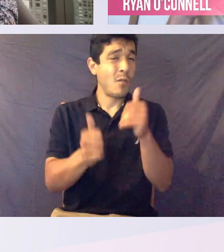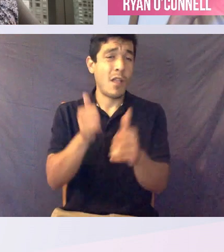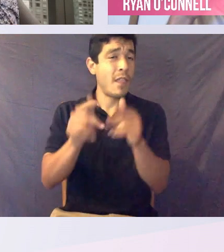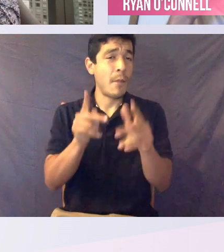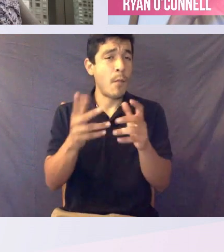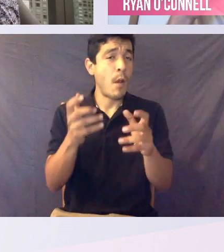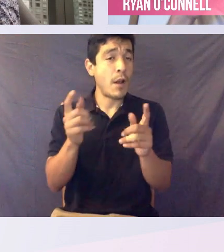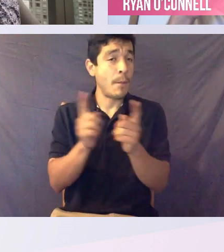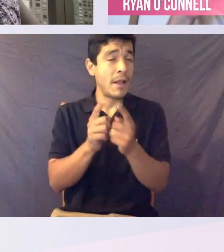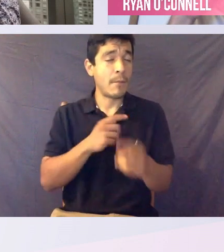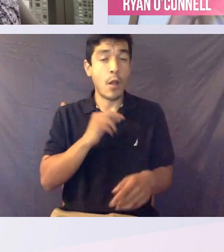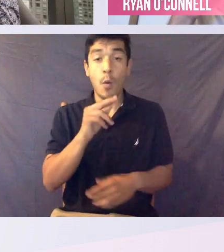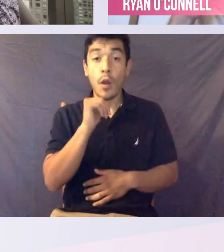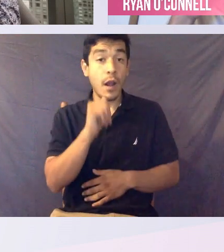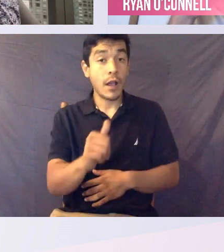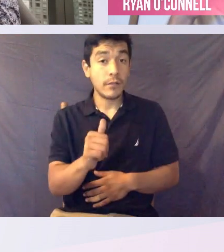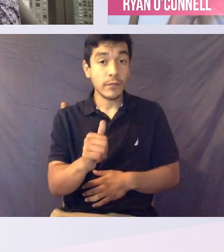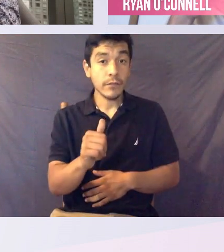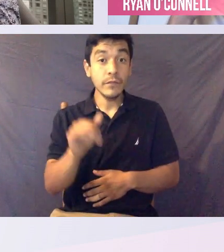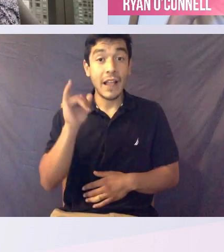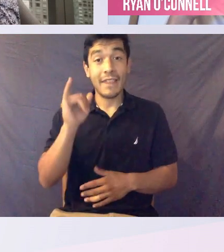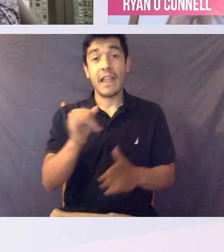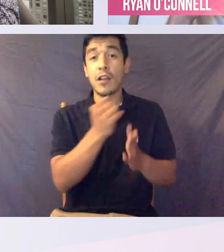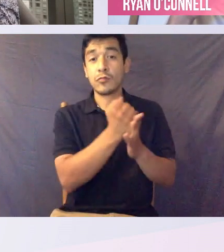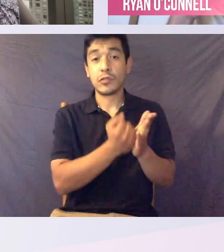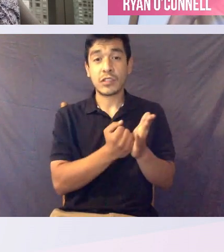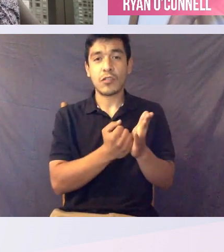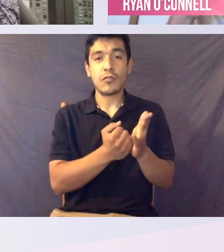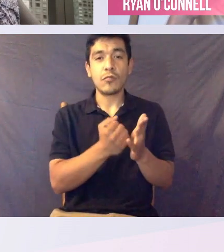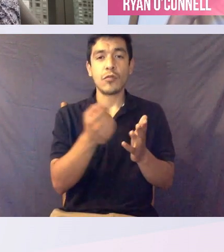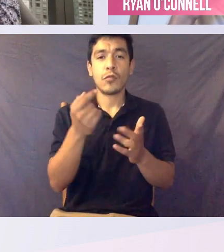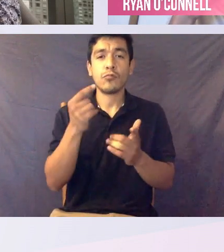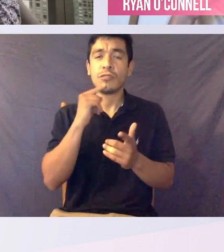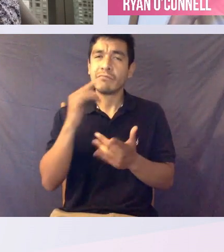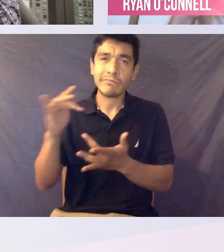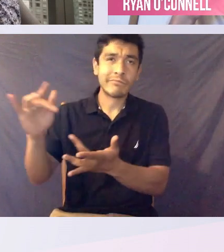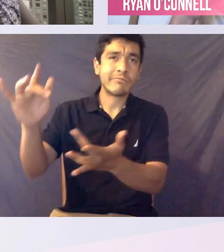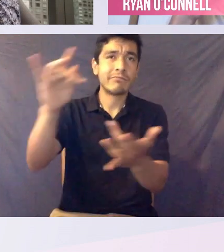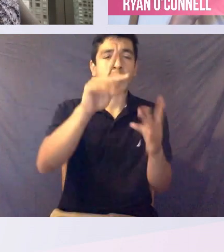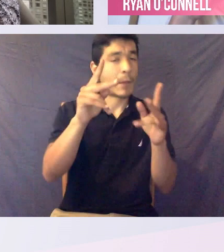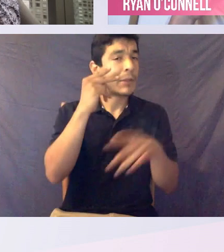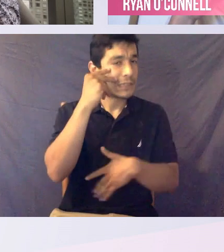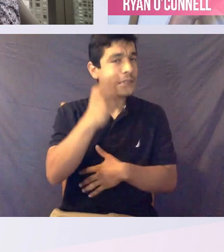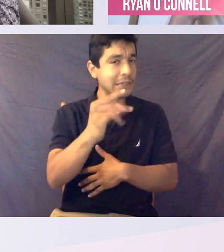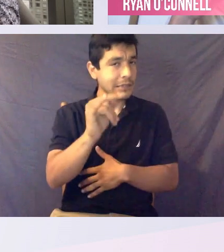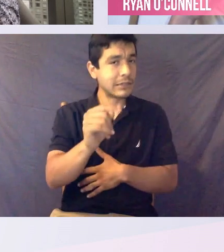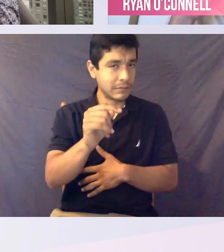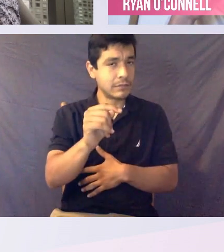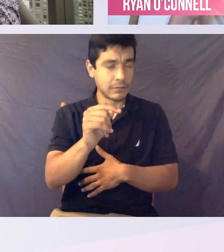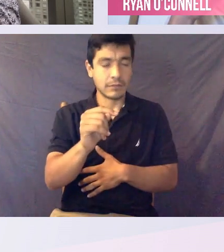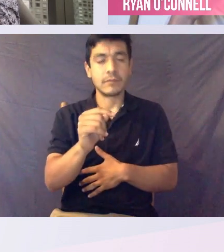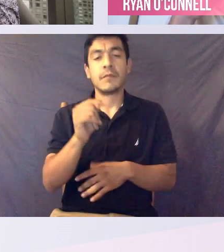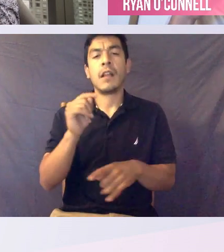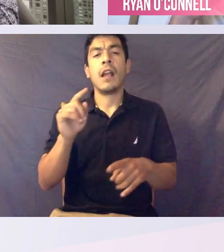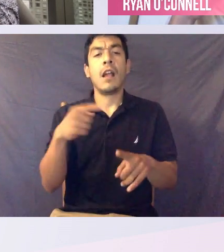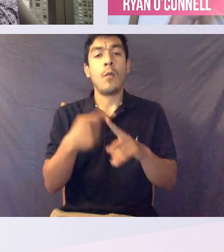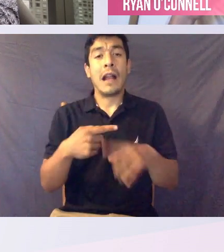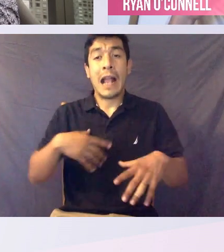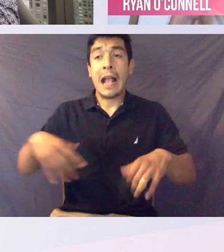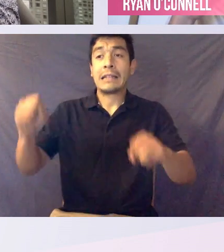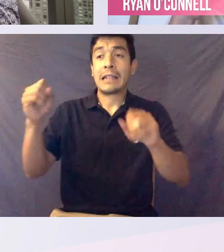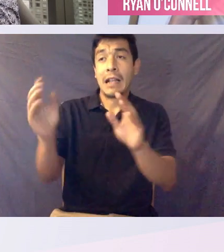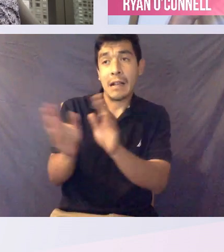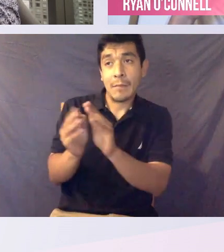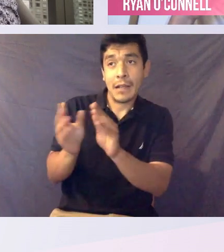with me or not, that script was being circulated everywhere. And when I was taking meetings and